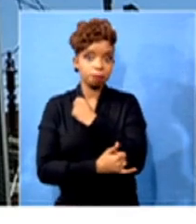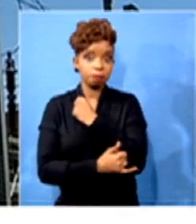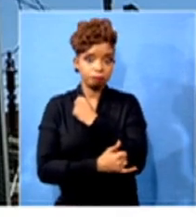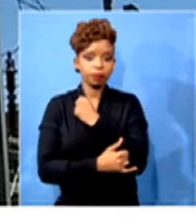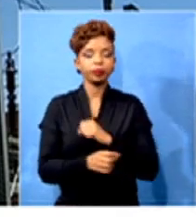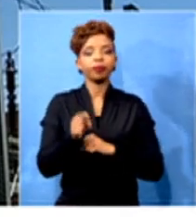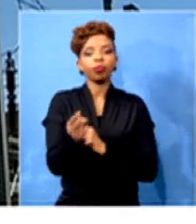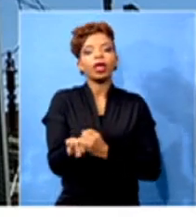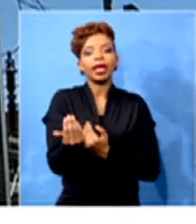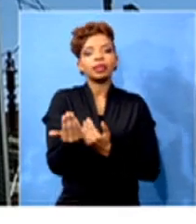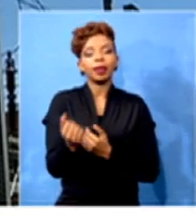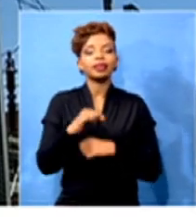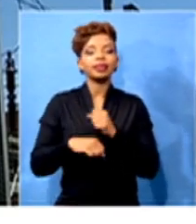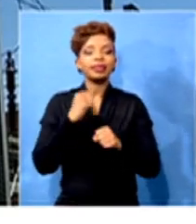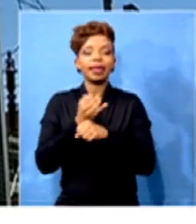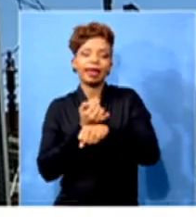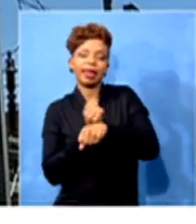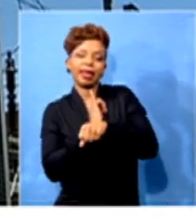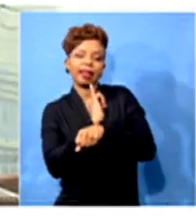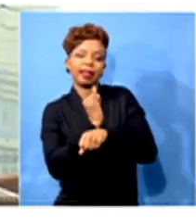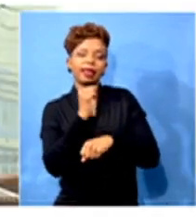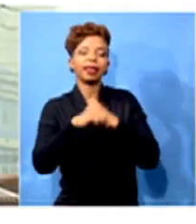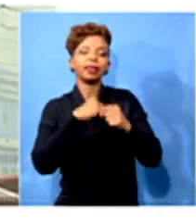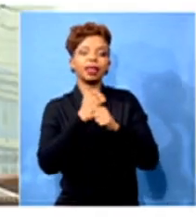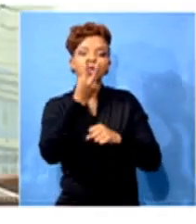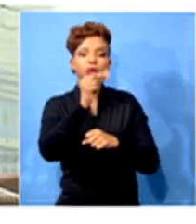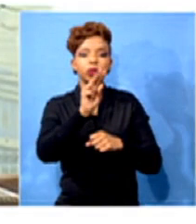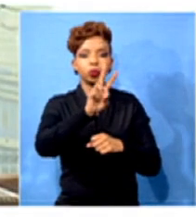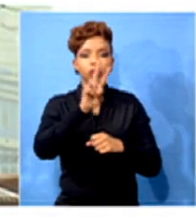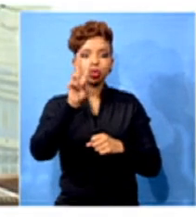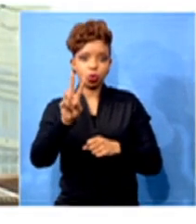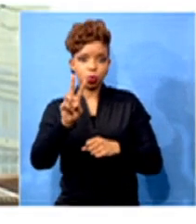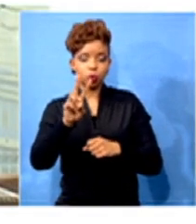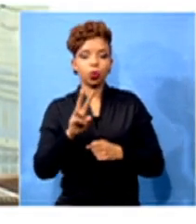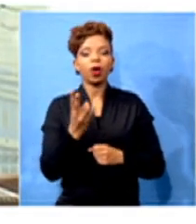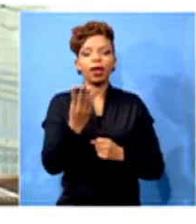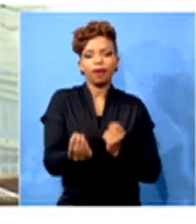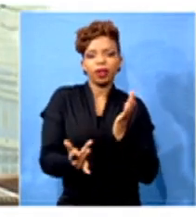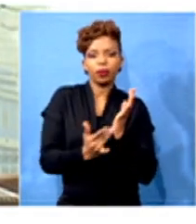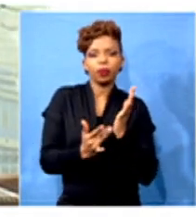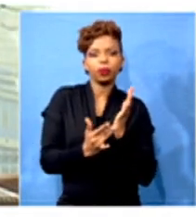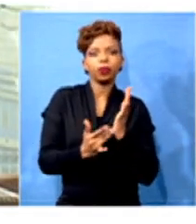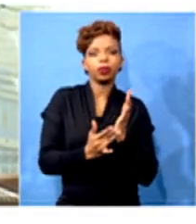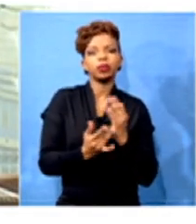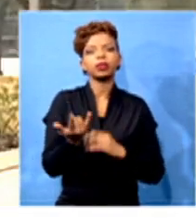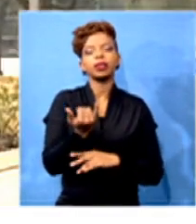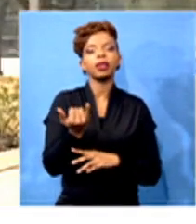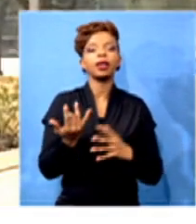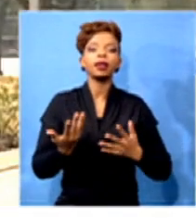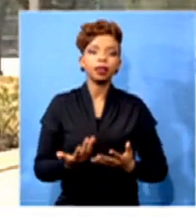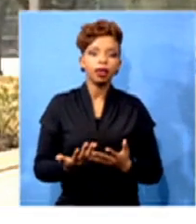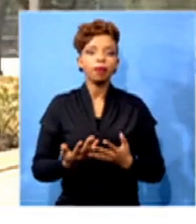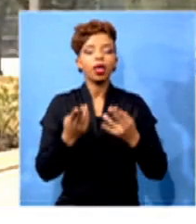as 2022 and consists of technologies such as new solar